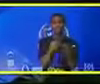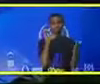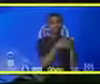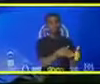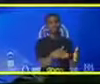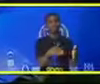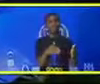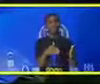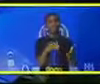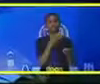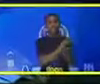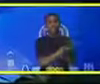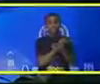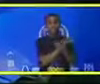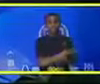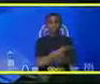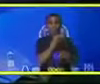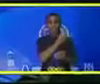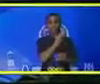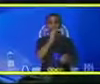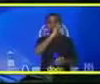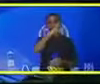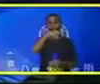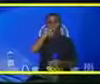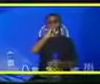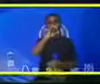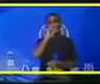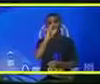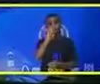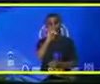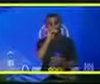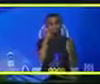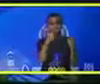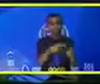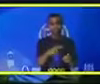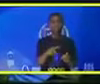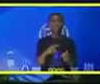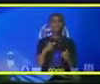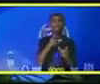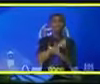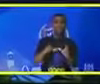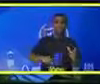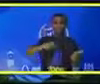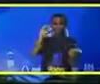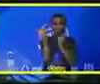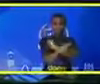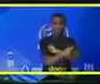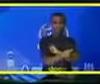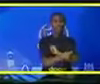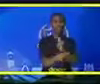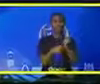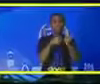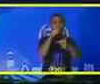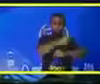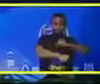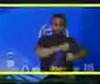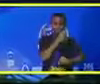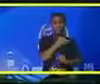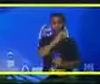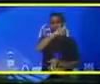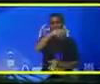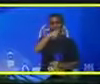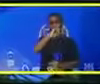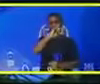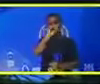When the Lord turn, I don't know who I'm speaking to, but when the Lord turn again the captivity of Zion, it says we were like them